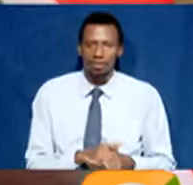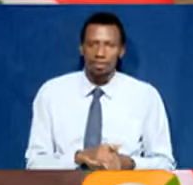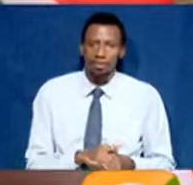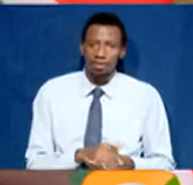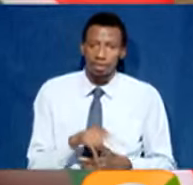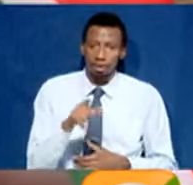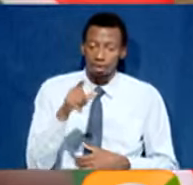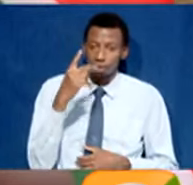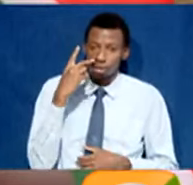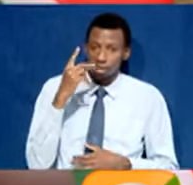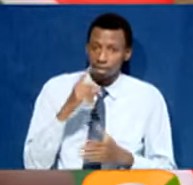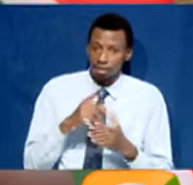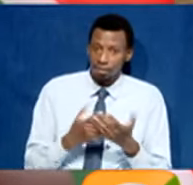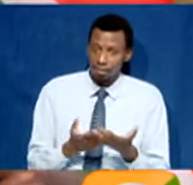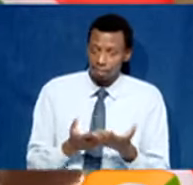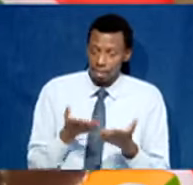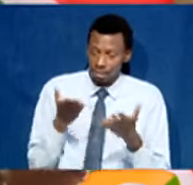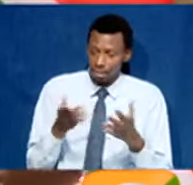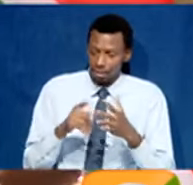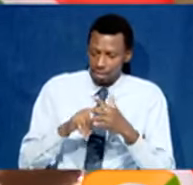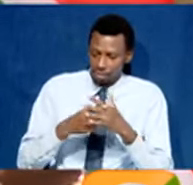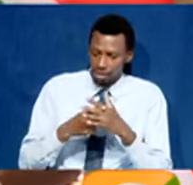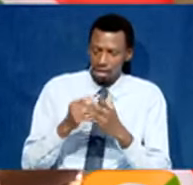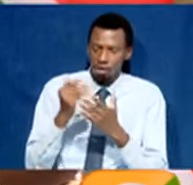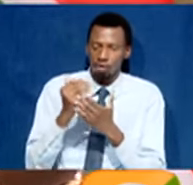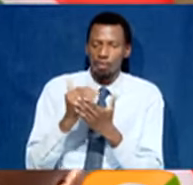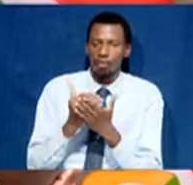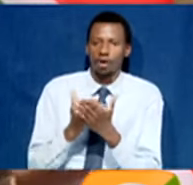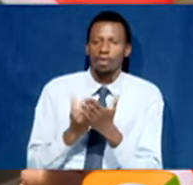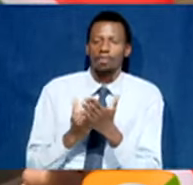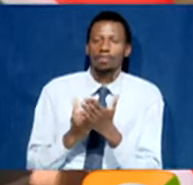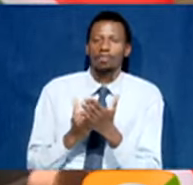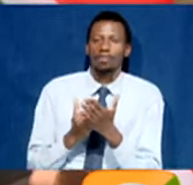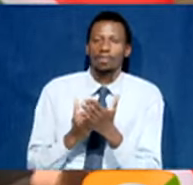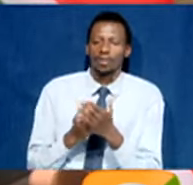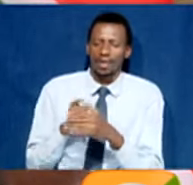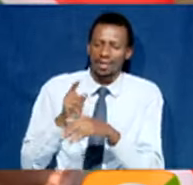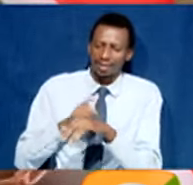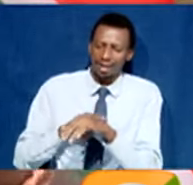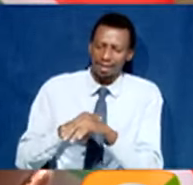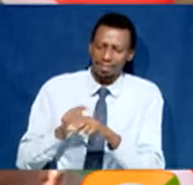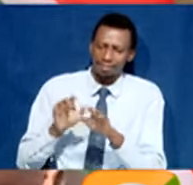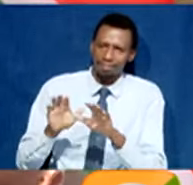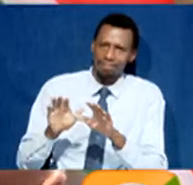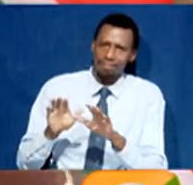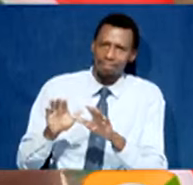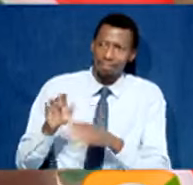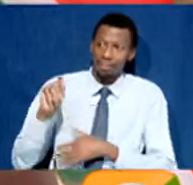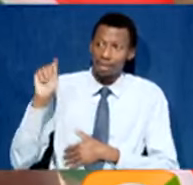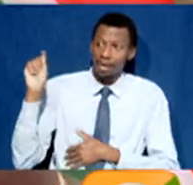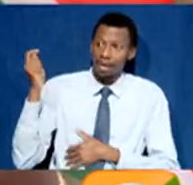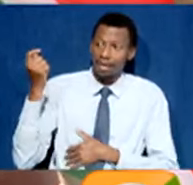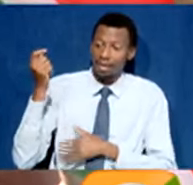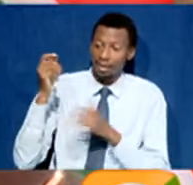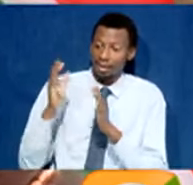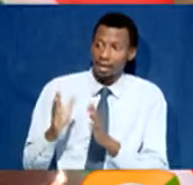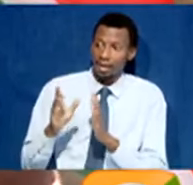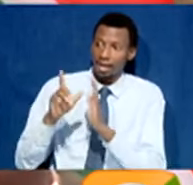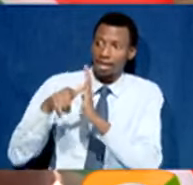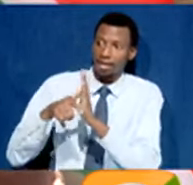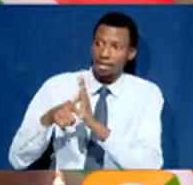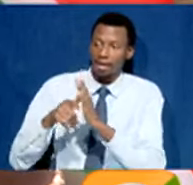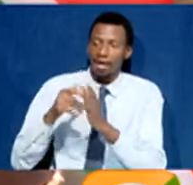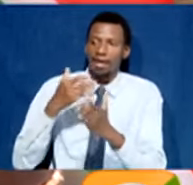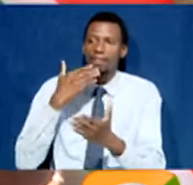is the beginning of a program. Give it time. Kenyans will come to appreciate that,